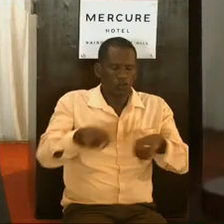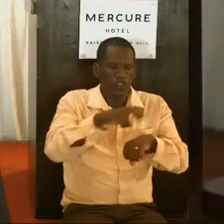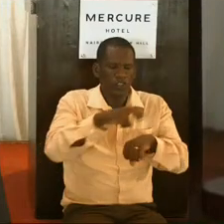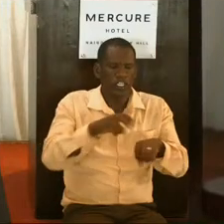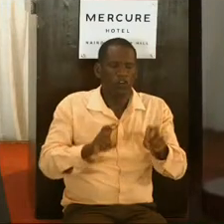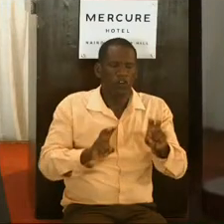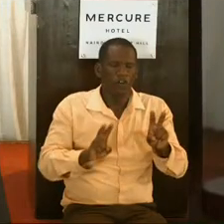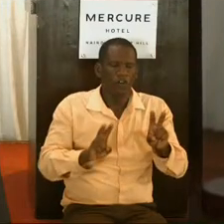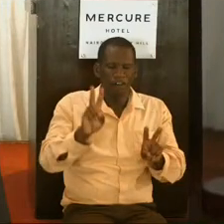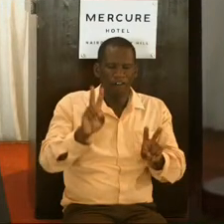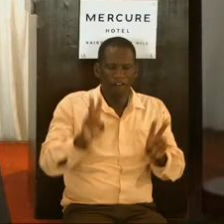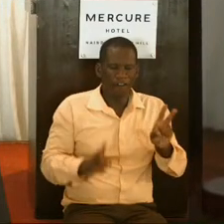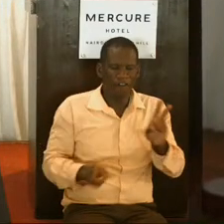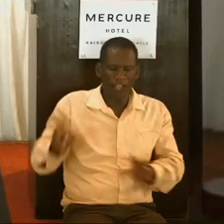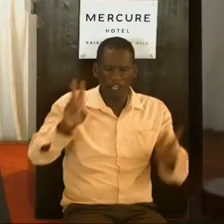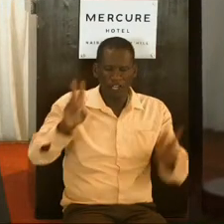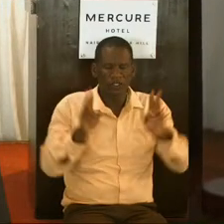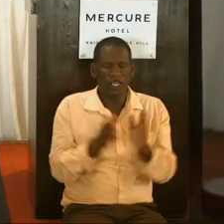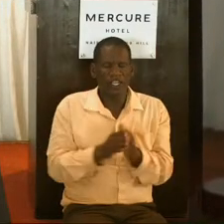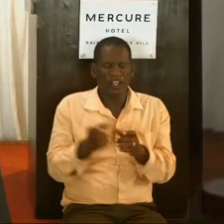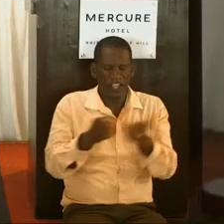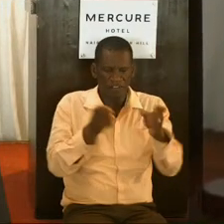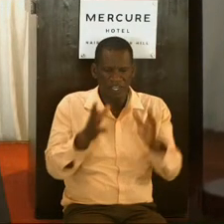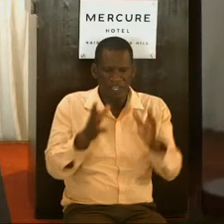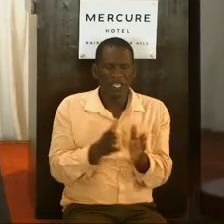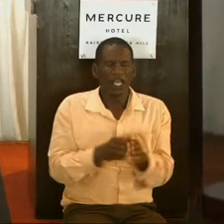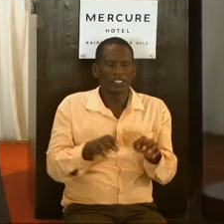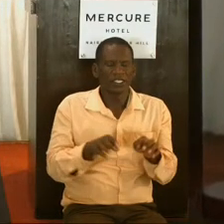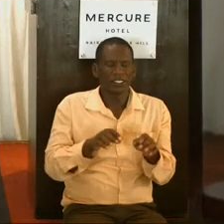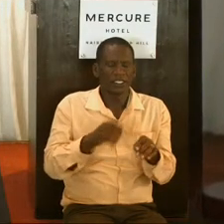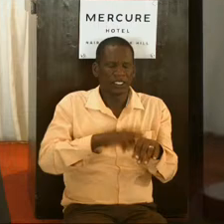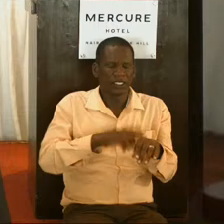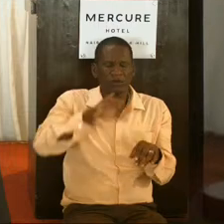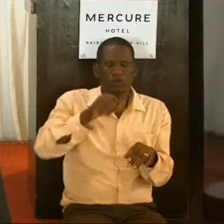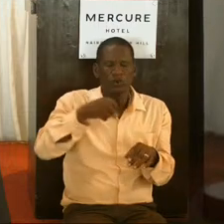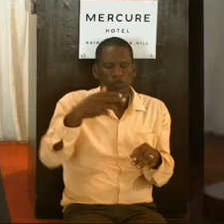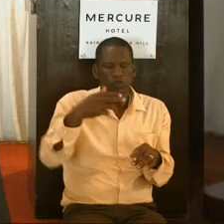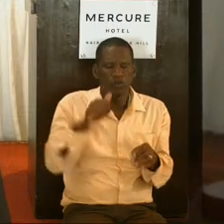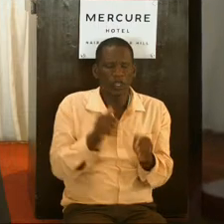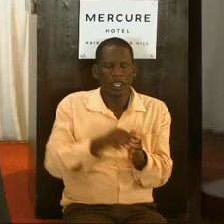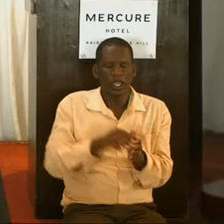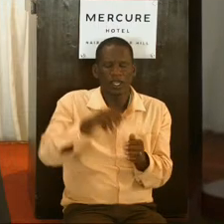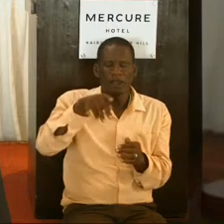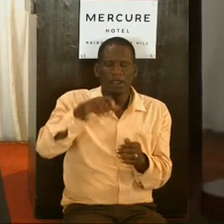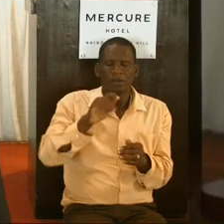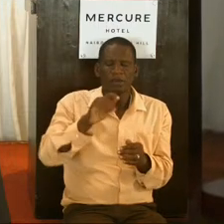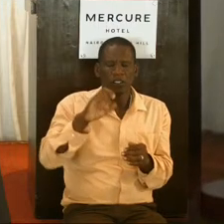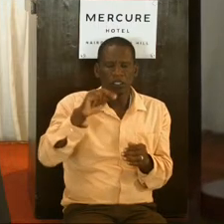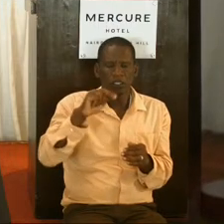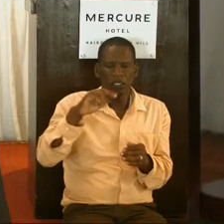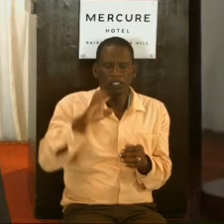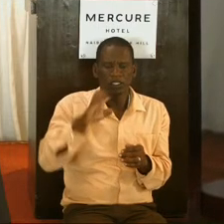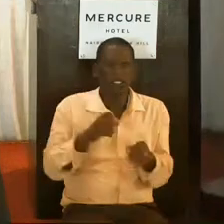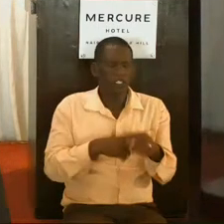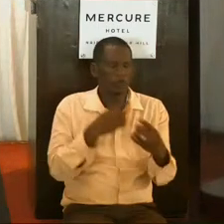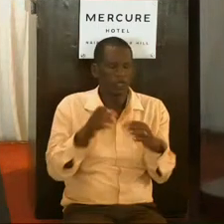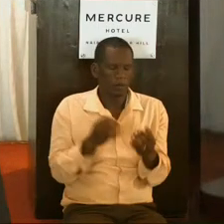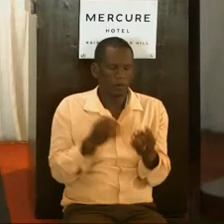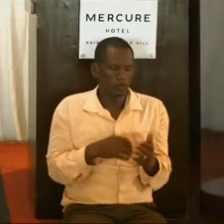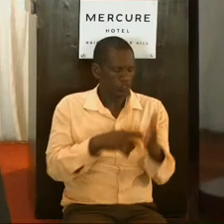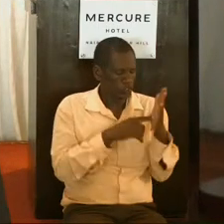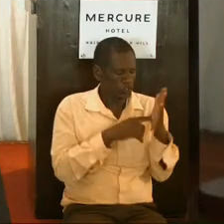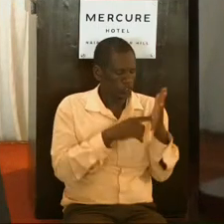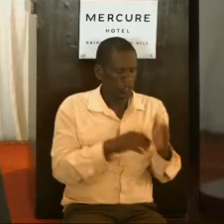of governance in fact as Joshua was speaking and also patience um when you talked about coverage venturing the the